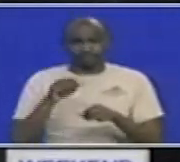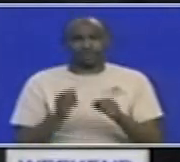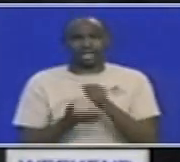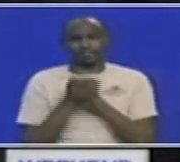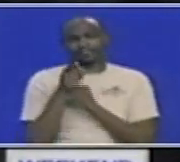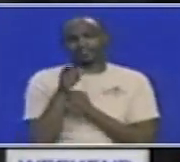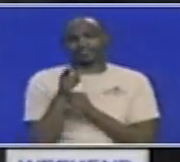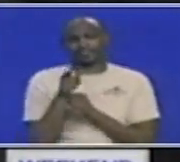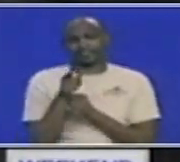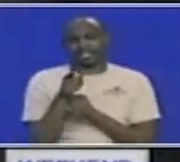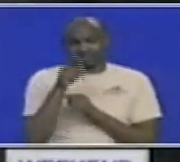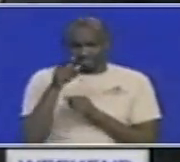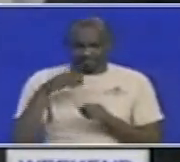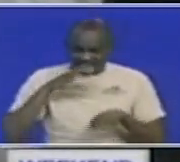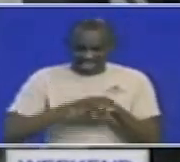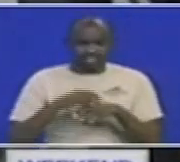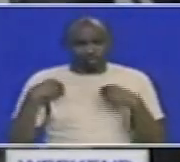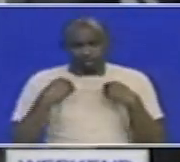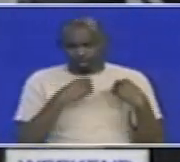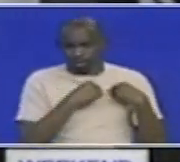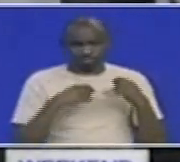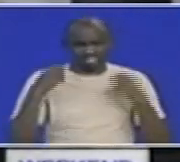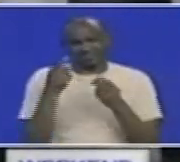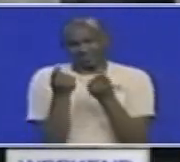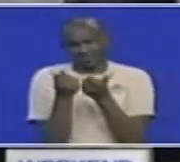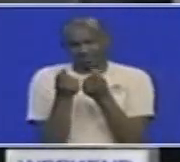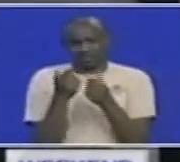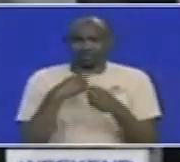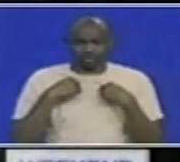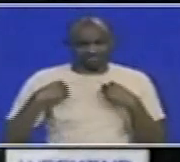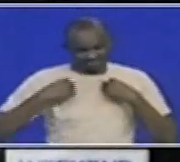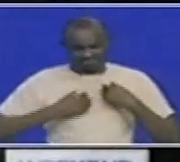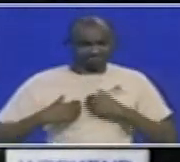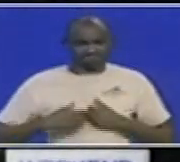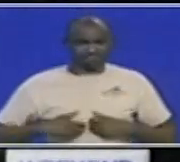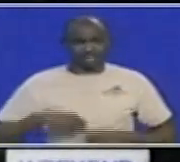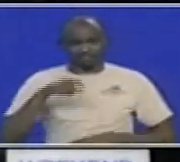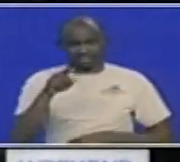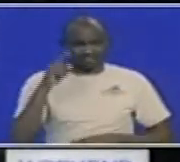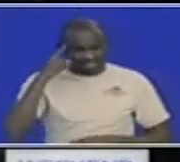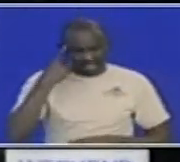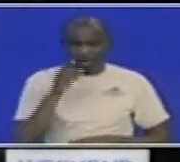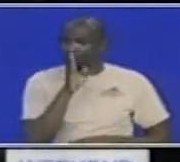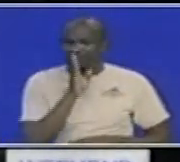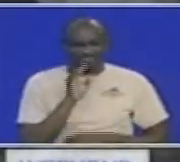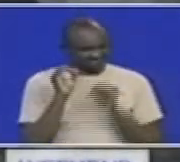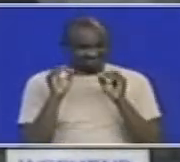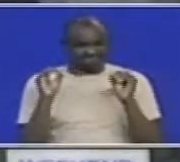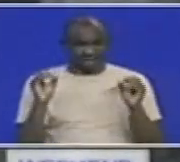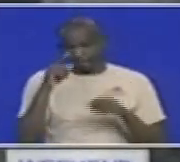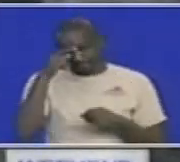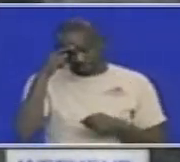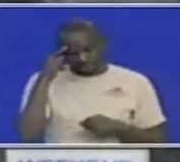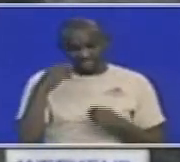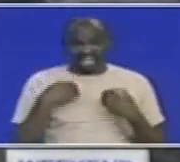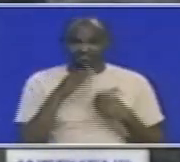delusional. Grabbing his clothes from the few he has, dressing up, and not even thinking of having breakfast because there is